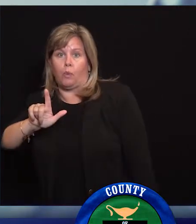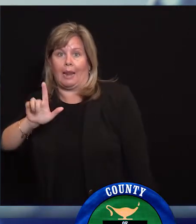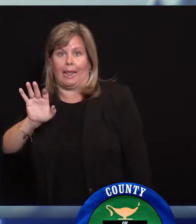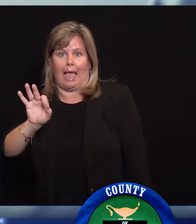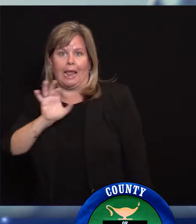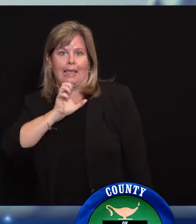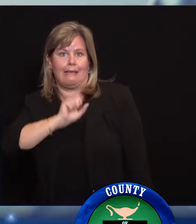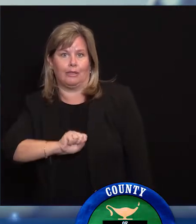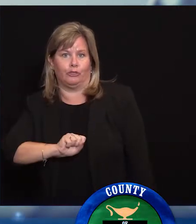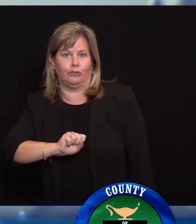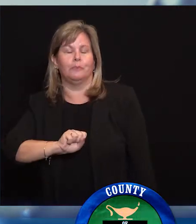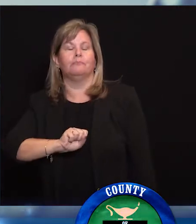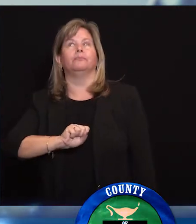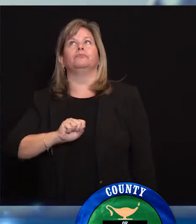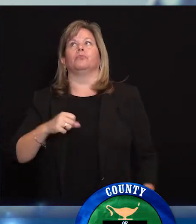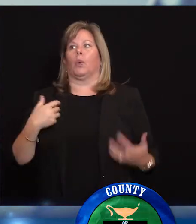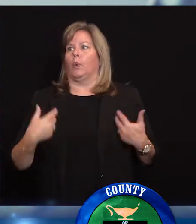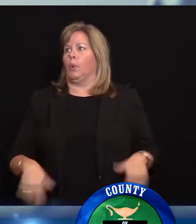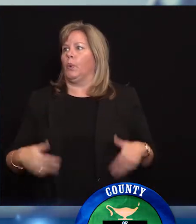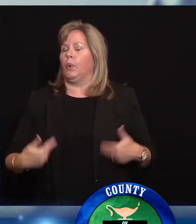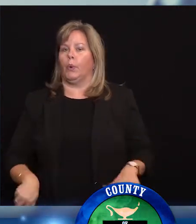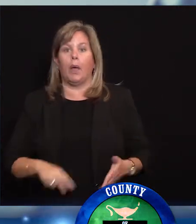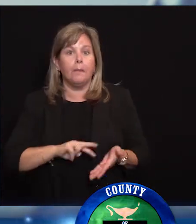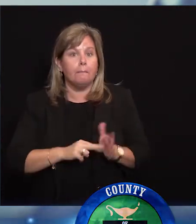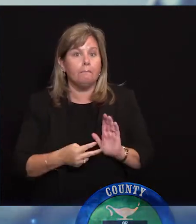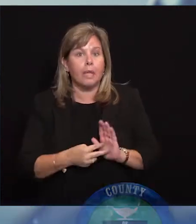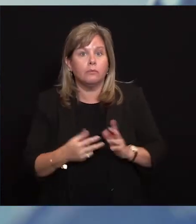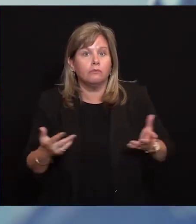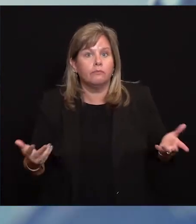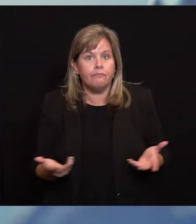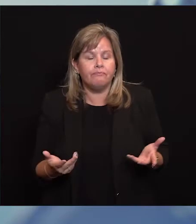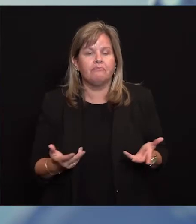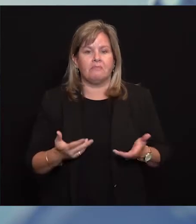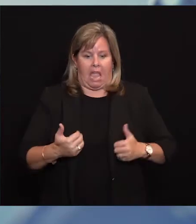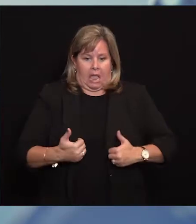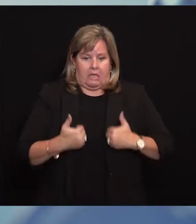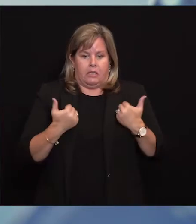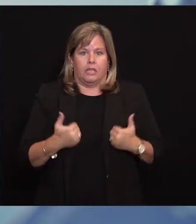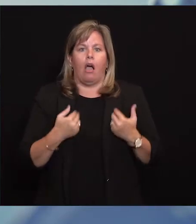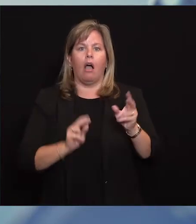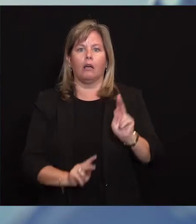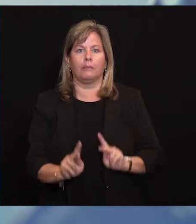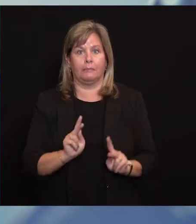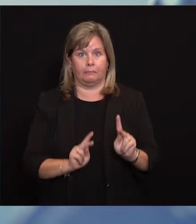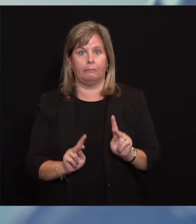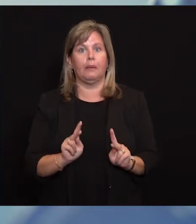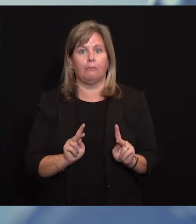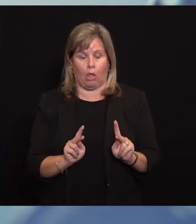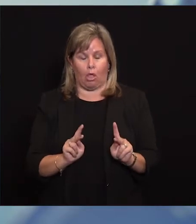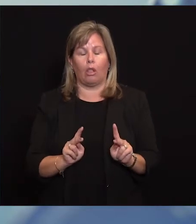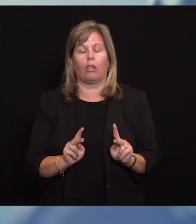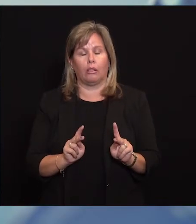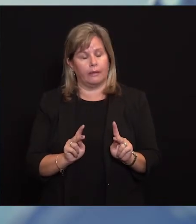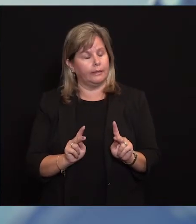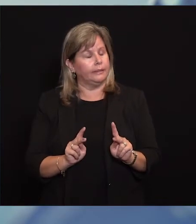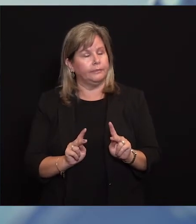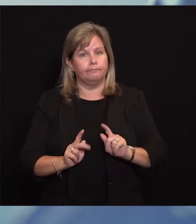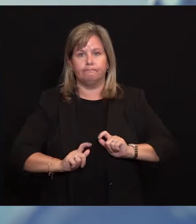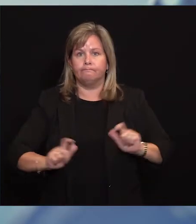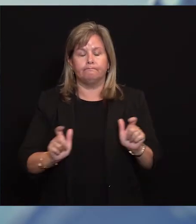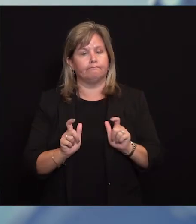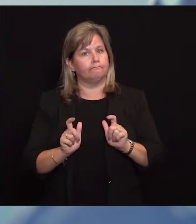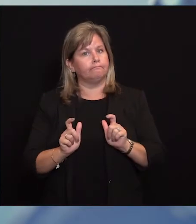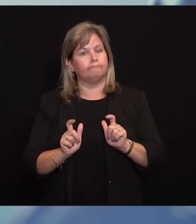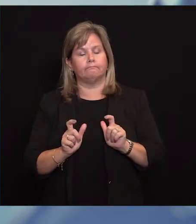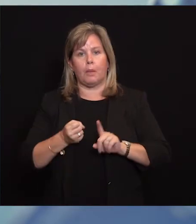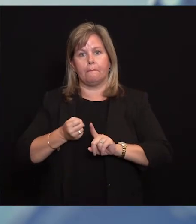telling us that young people, and especially as we go back to school, that young people are an enormous dynamic